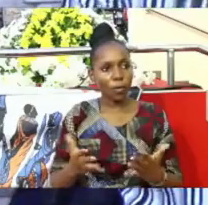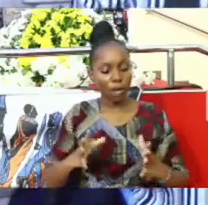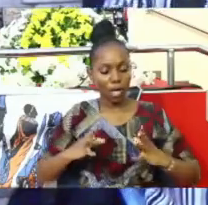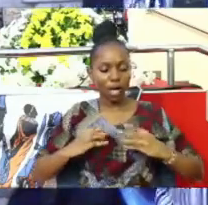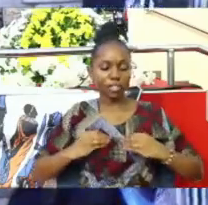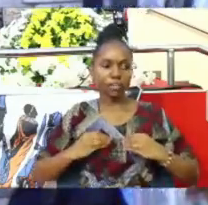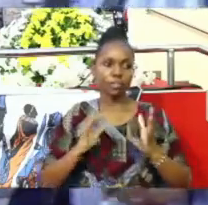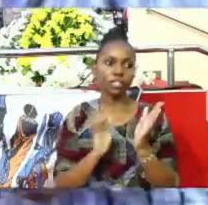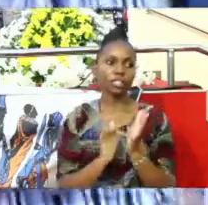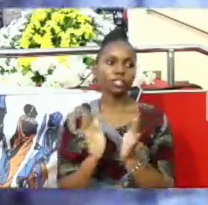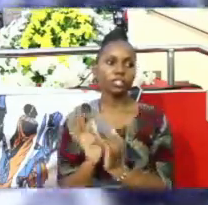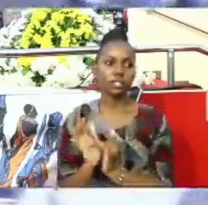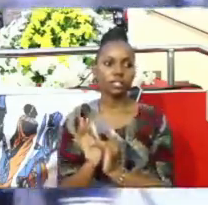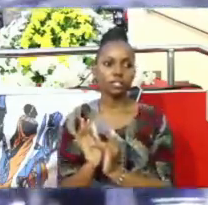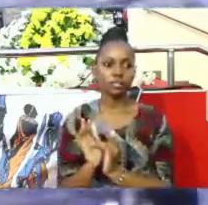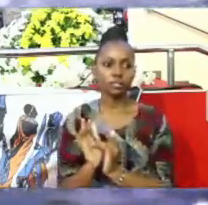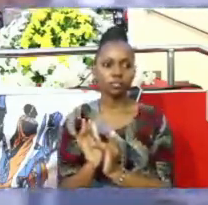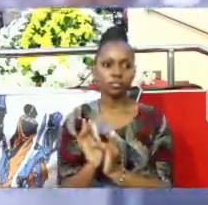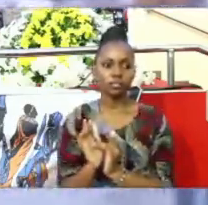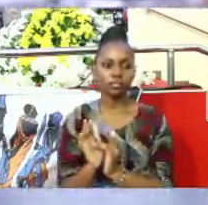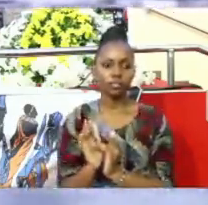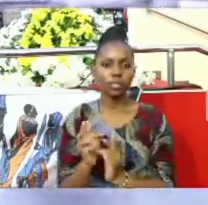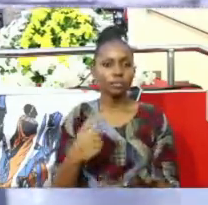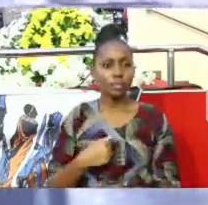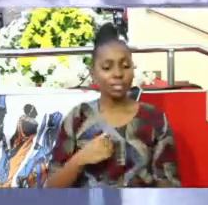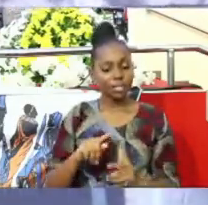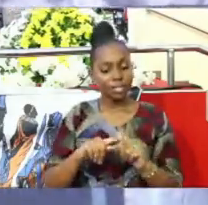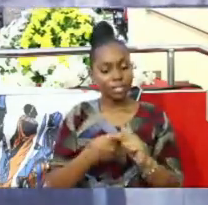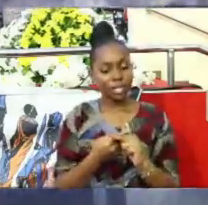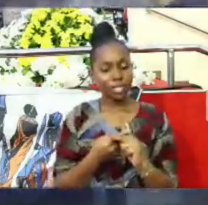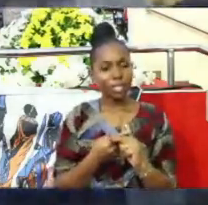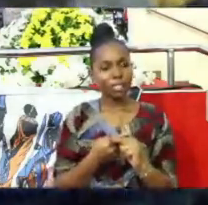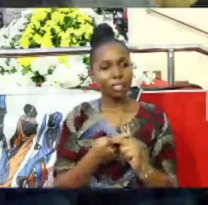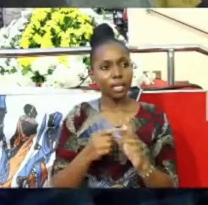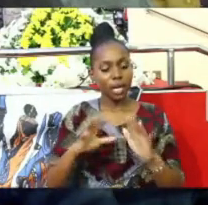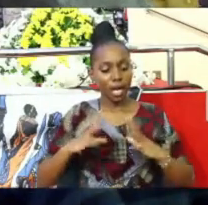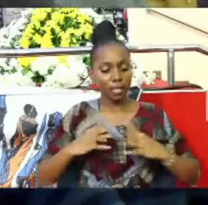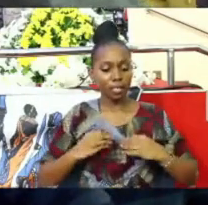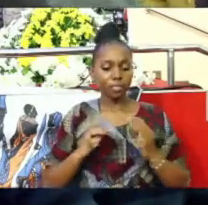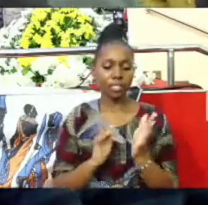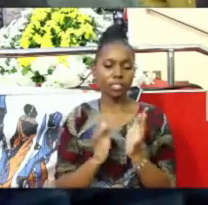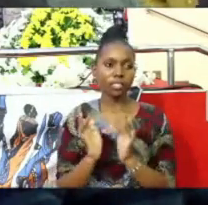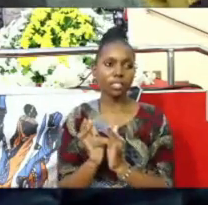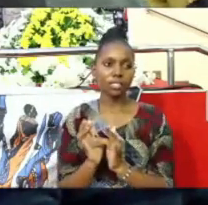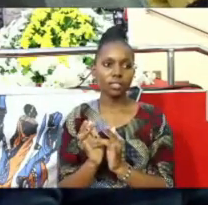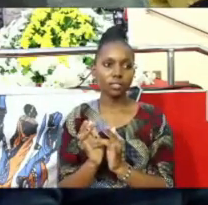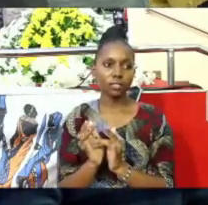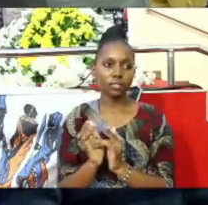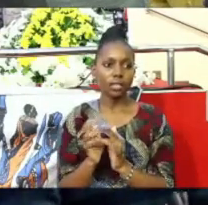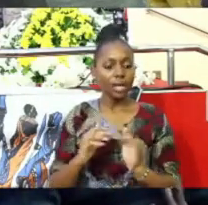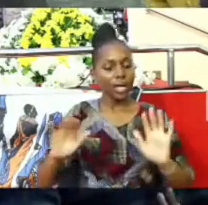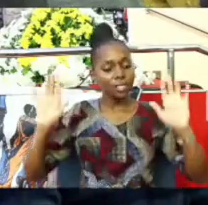For me, it started when I know Jesus. The day I gave my life to the Lord, although there